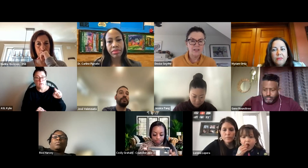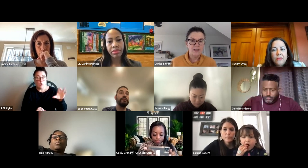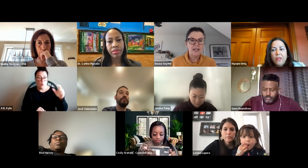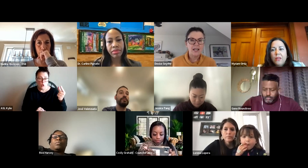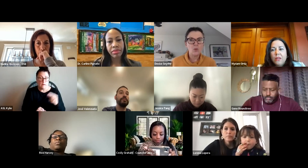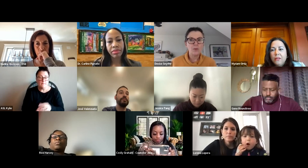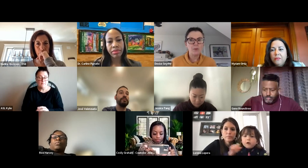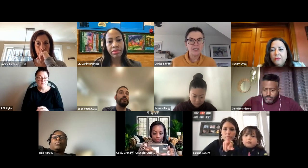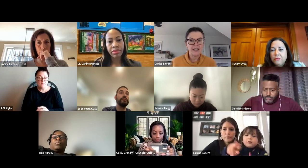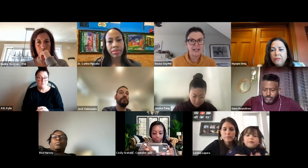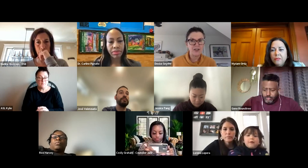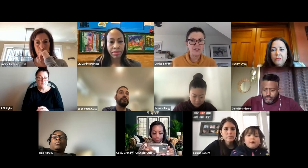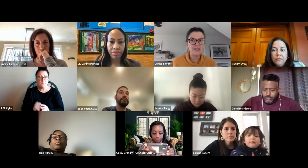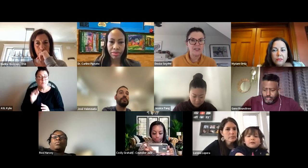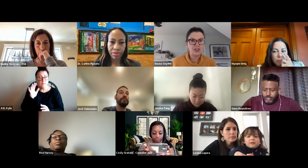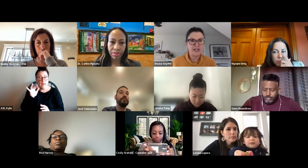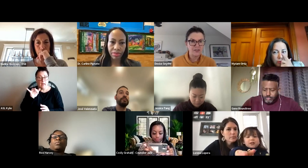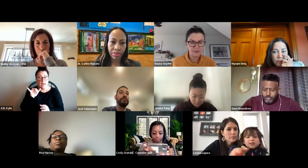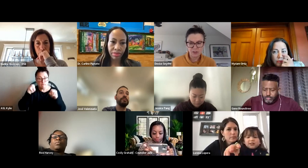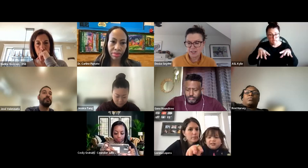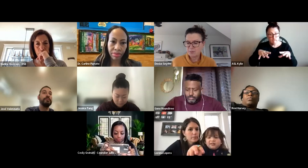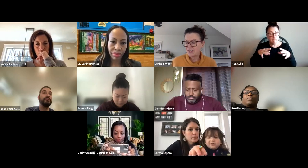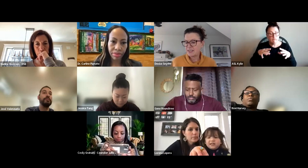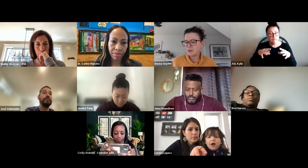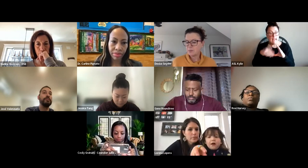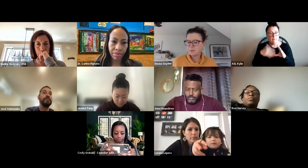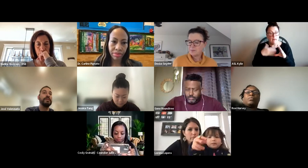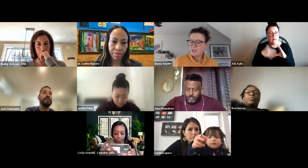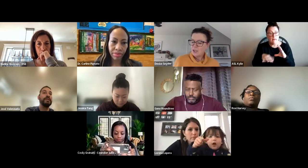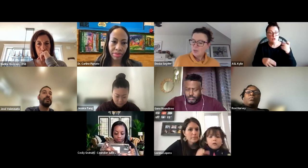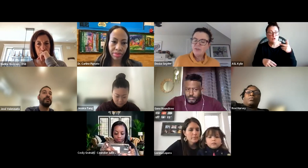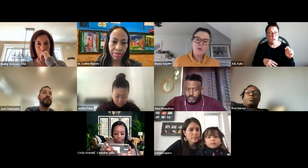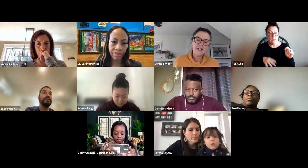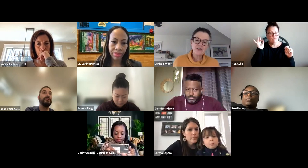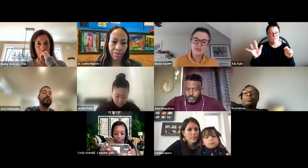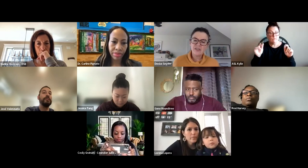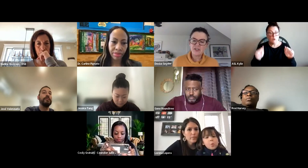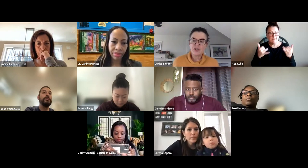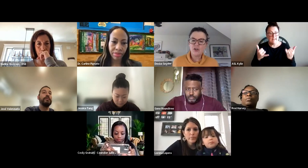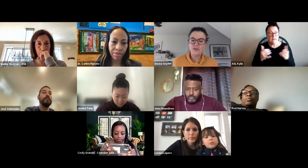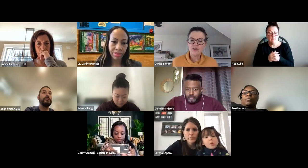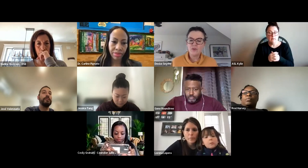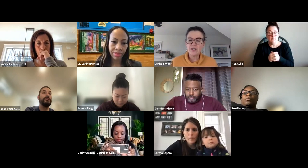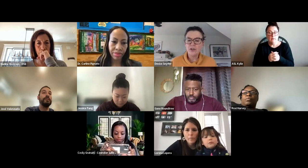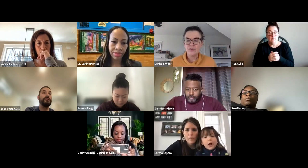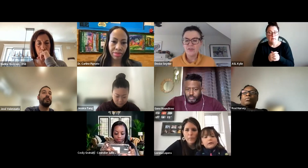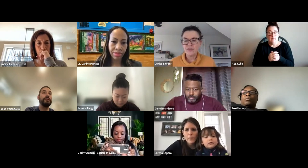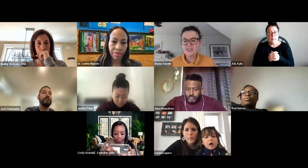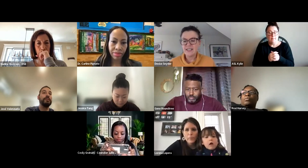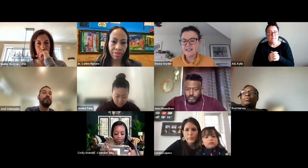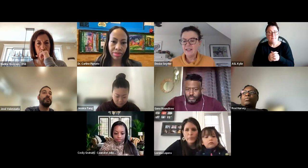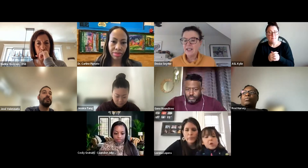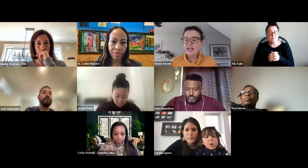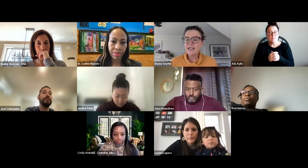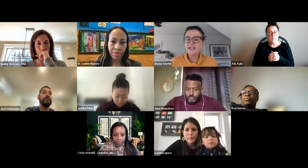superintendentsearch@bostonpublicschools.org, and we'll be putting that address in the chat several times today. Before I turn the session over to our hosts